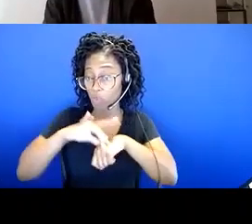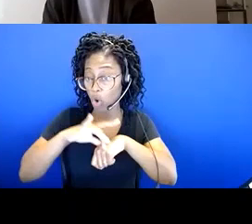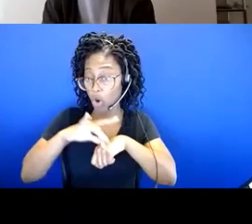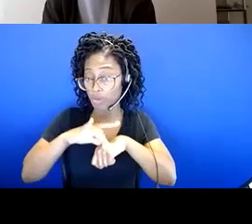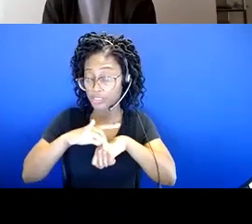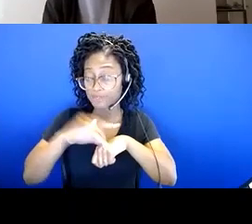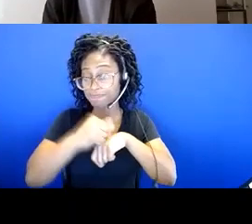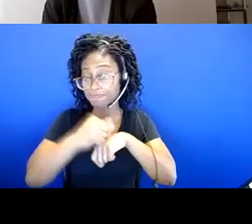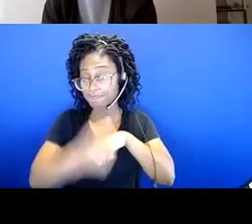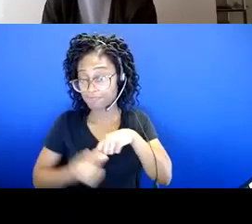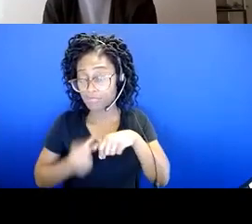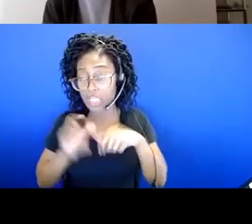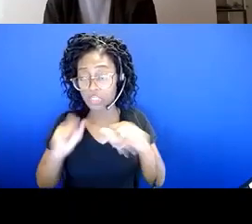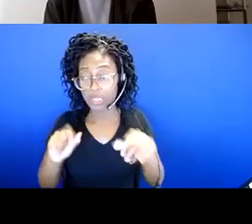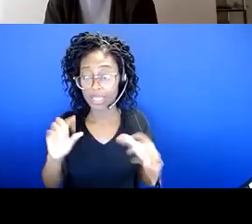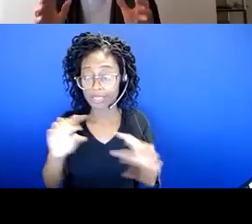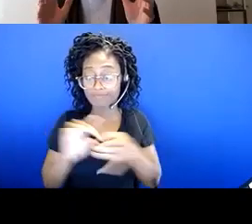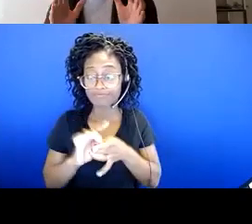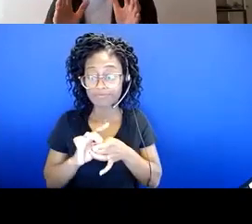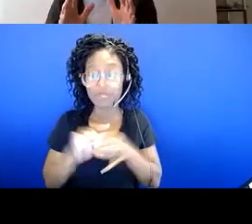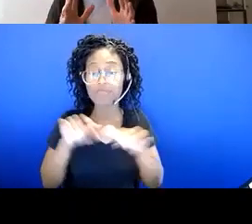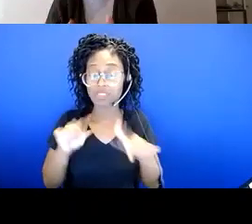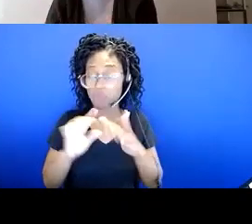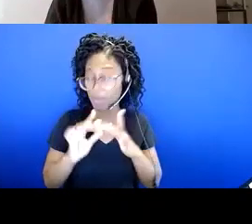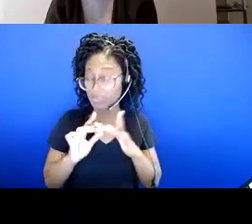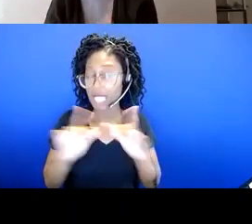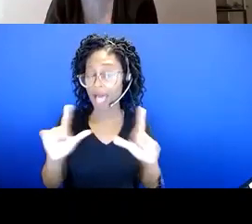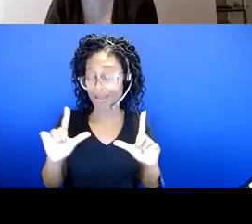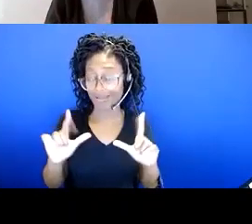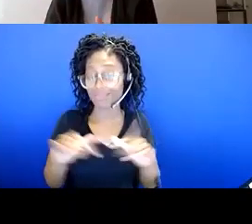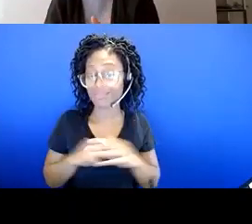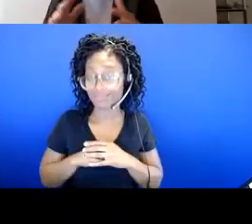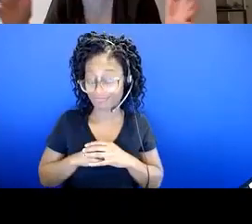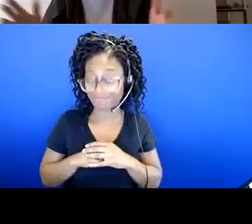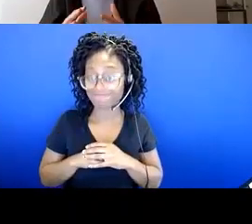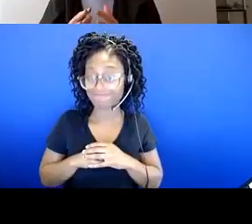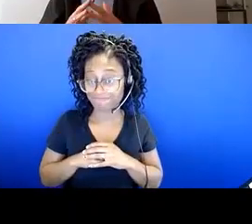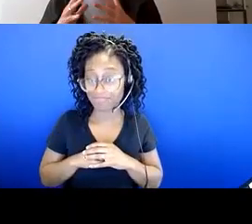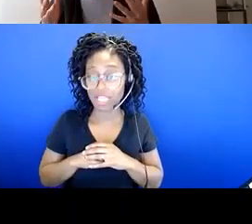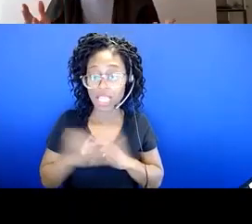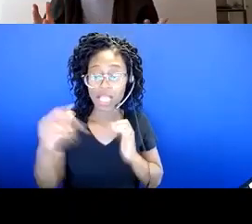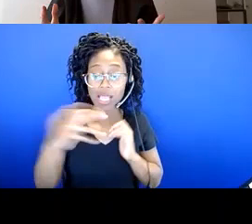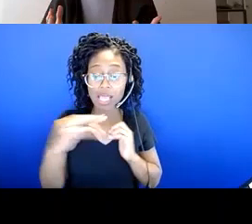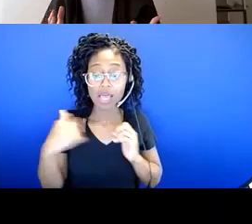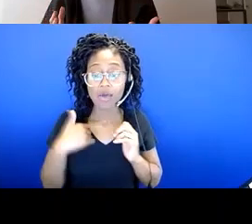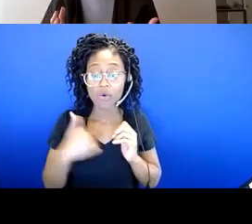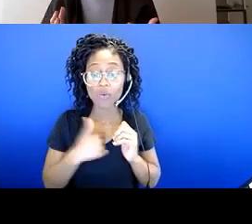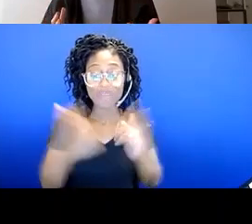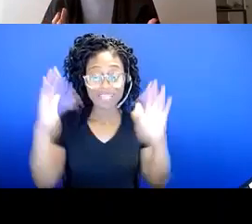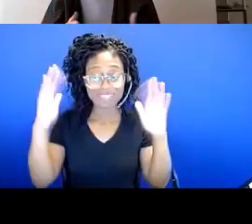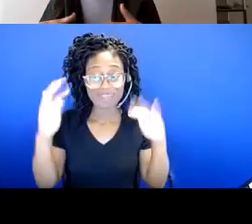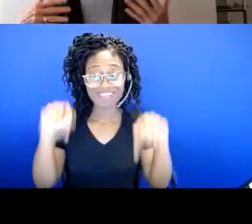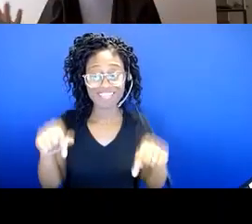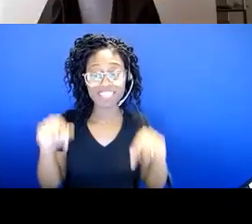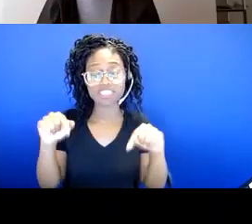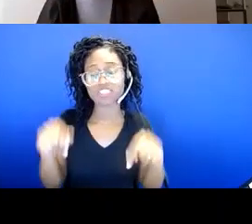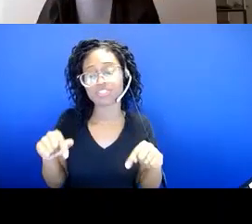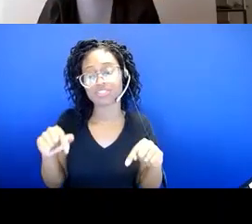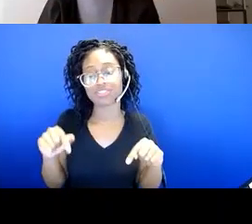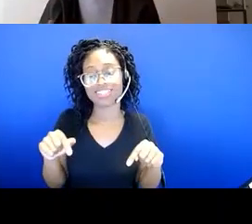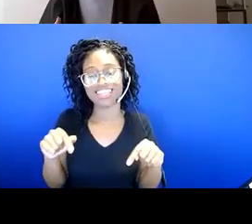and user community. We are starting, and we expect this to be